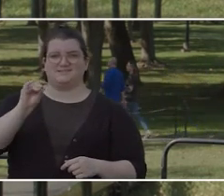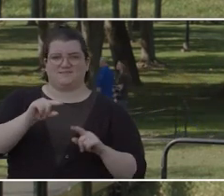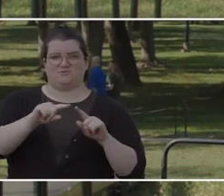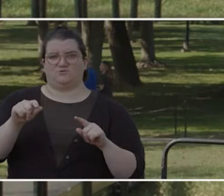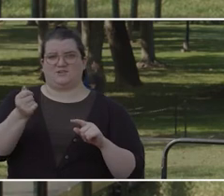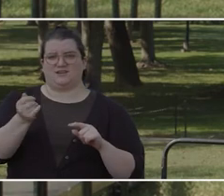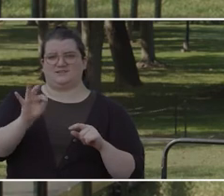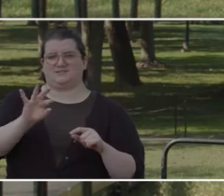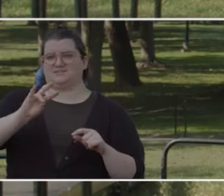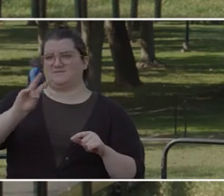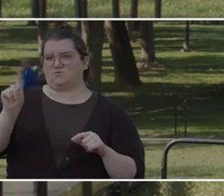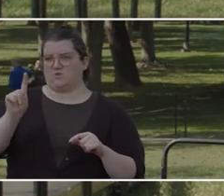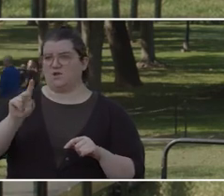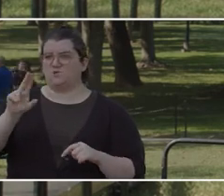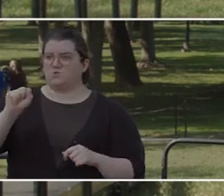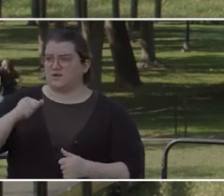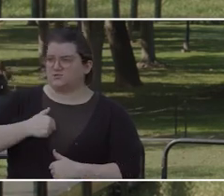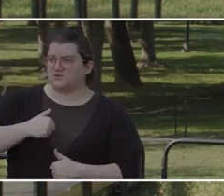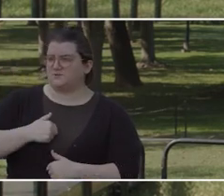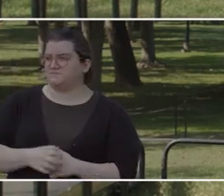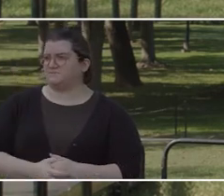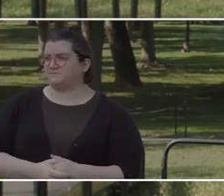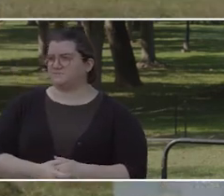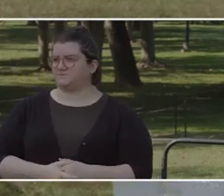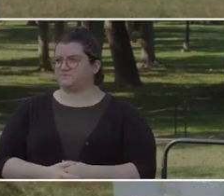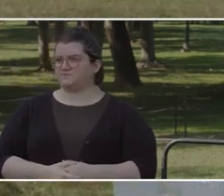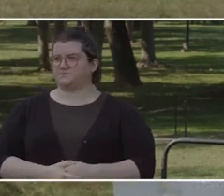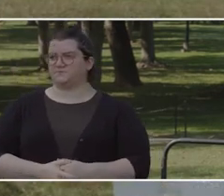to 1971, United States Army.